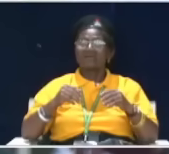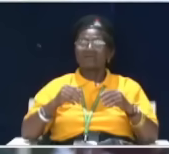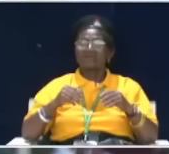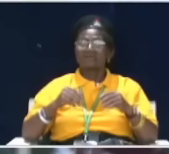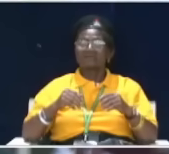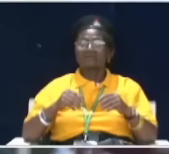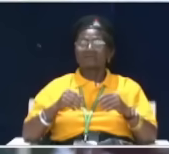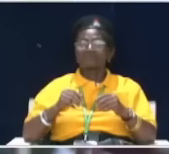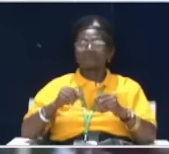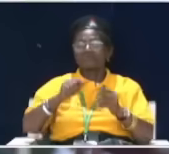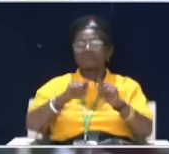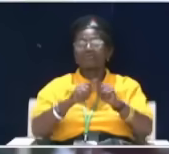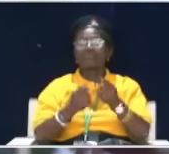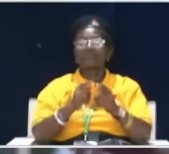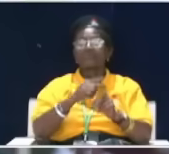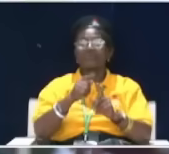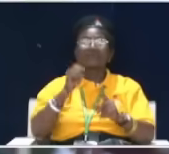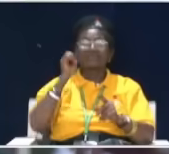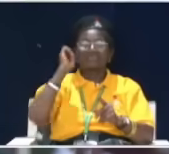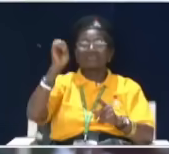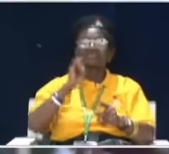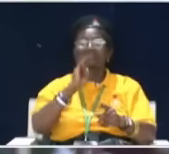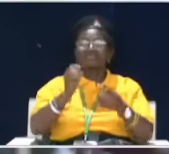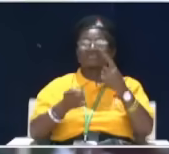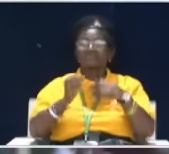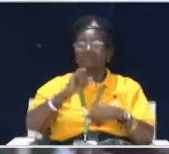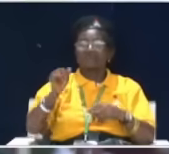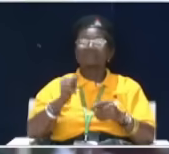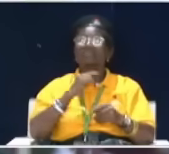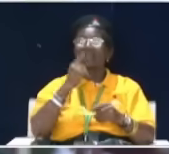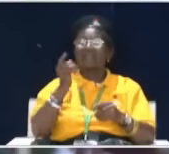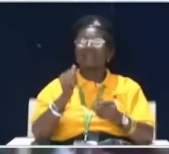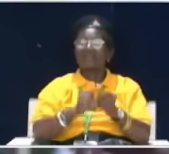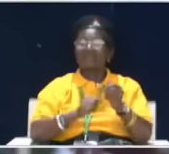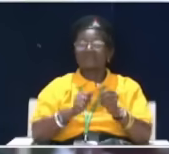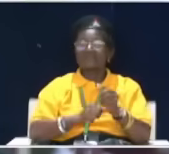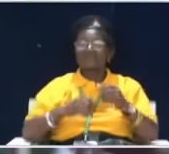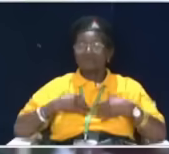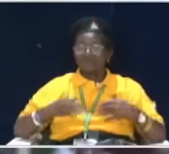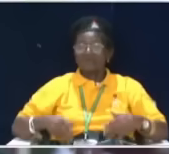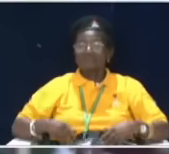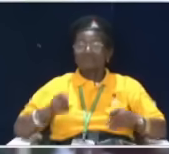lo. When he's coming, telling everybody, just bow